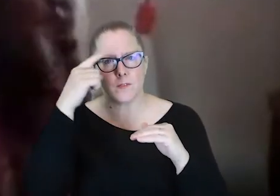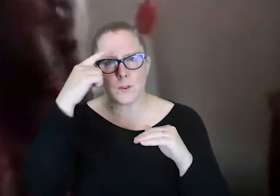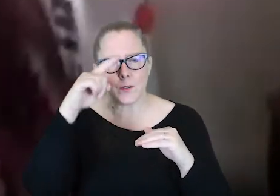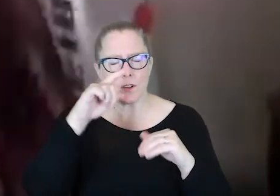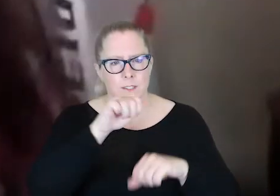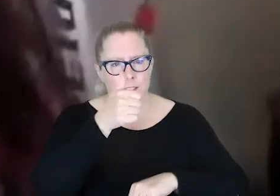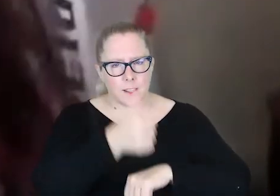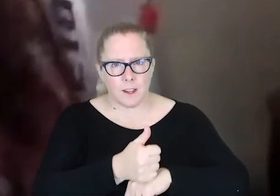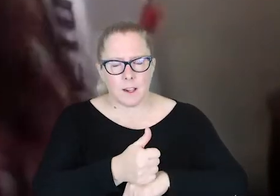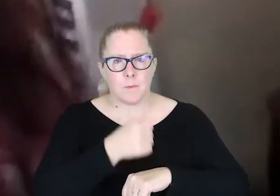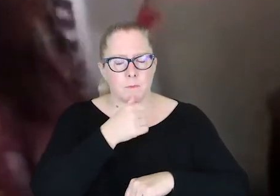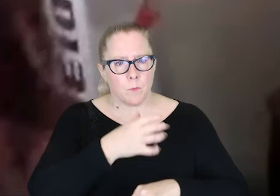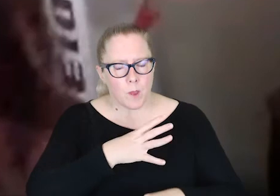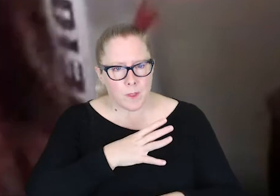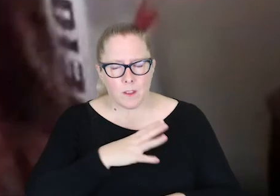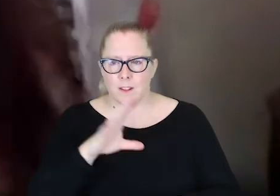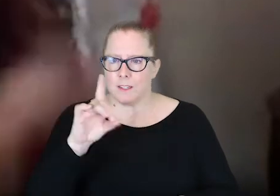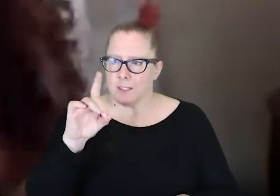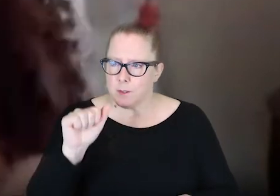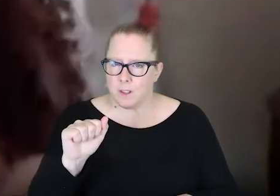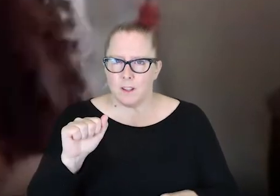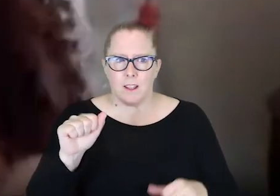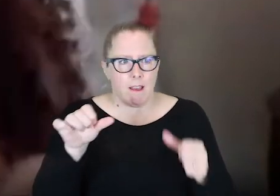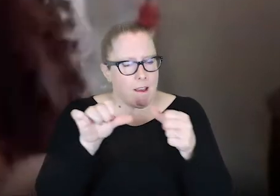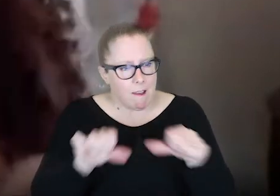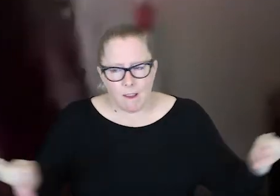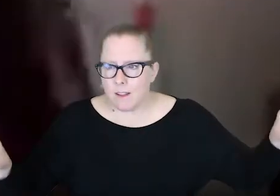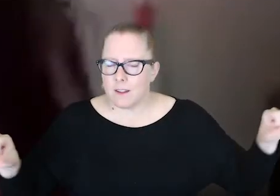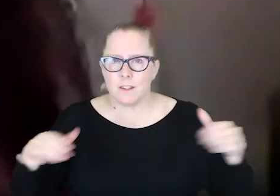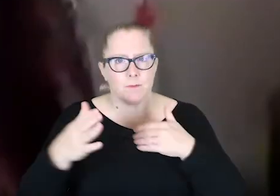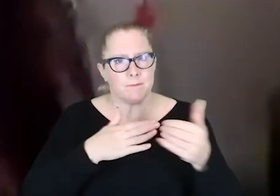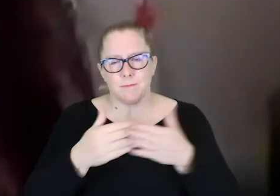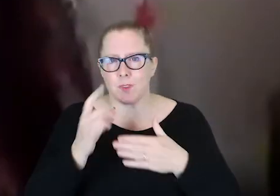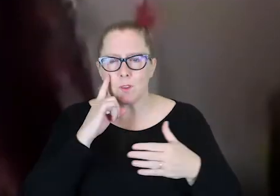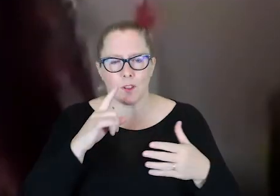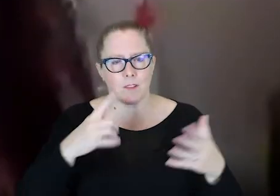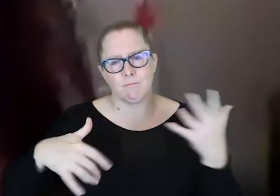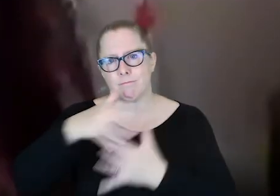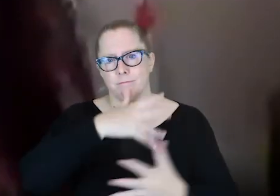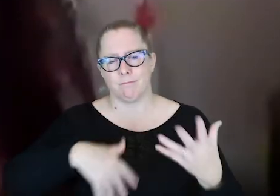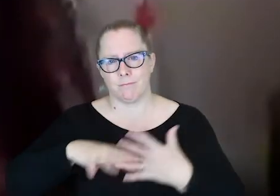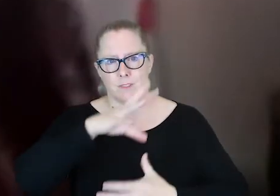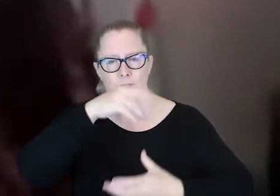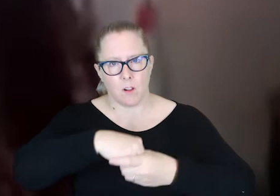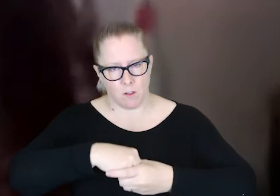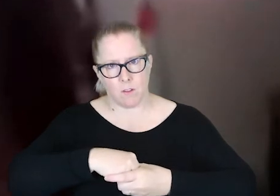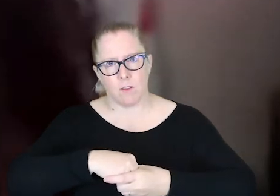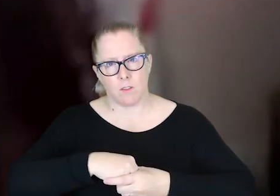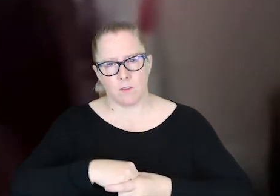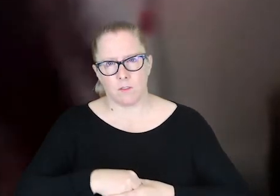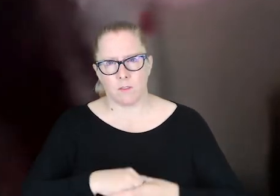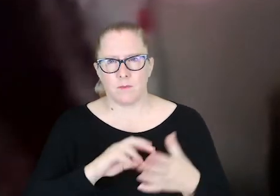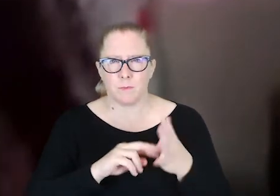that a strong like opportunity or equal opportunity platform where we can engage women with disabilities